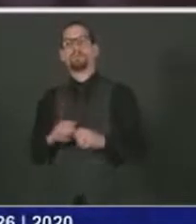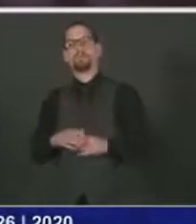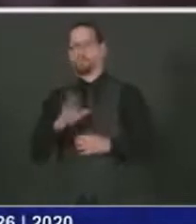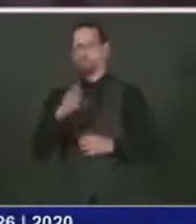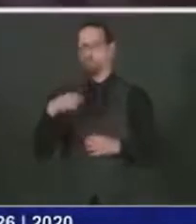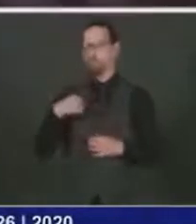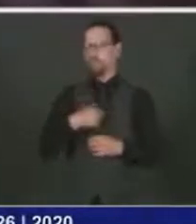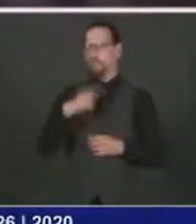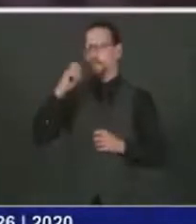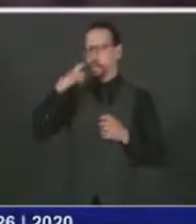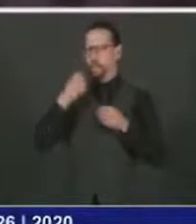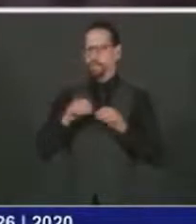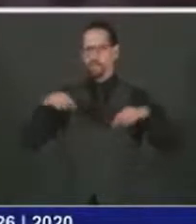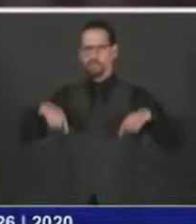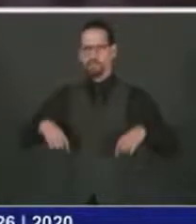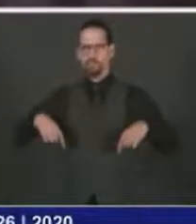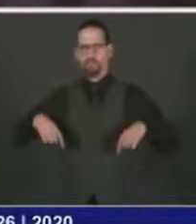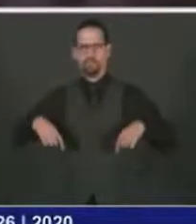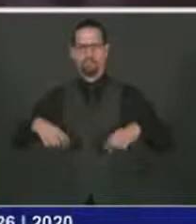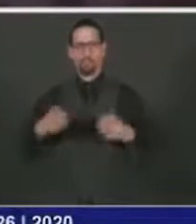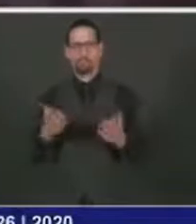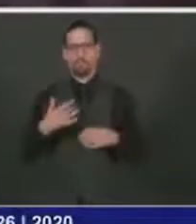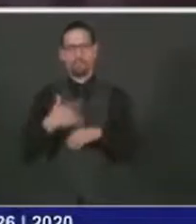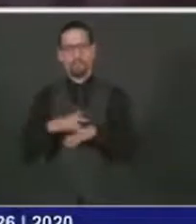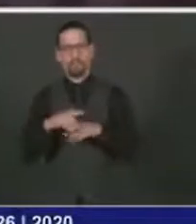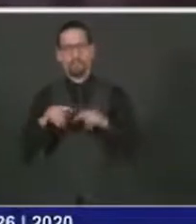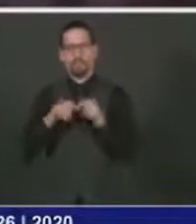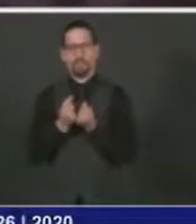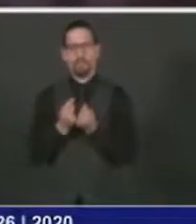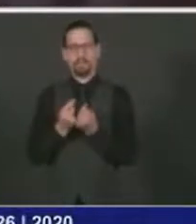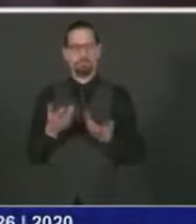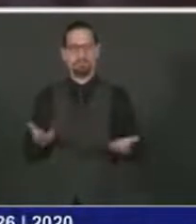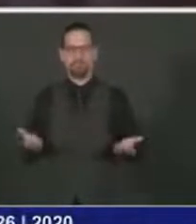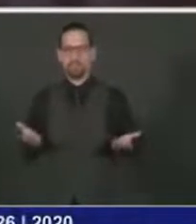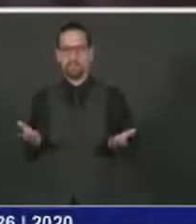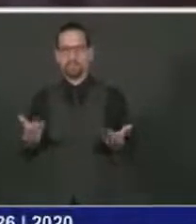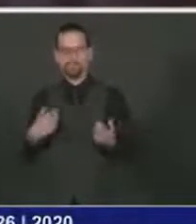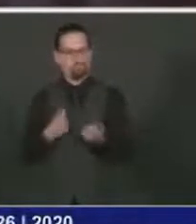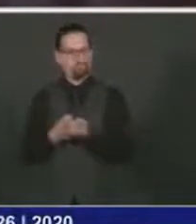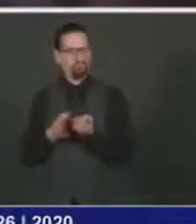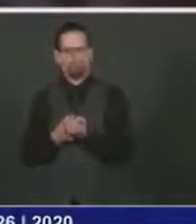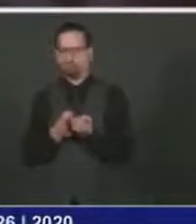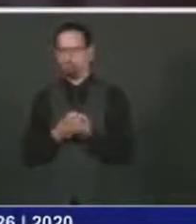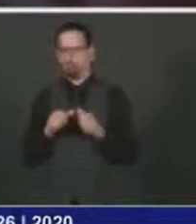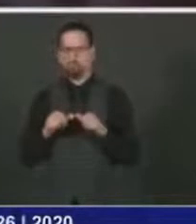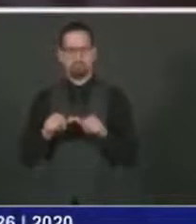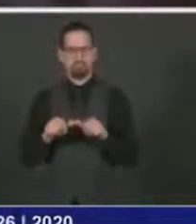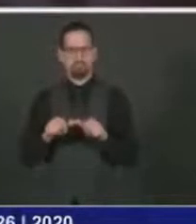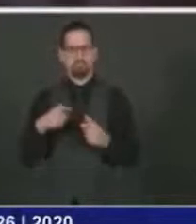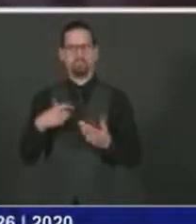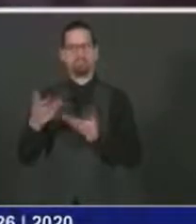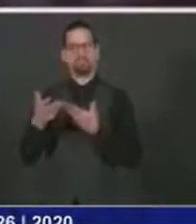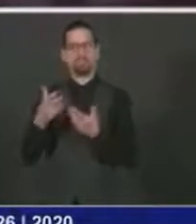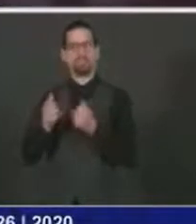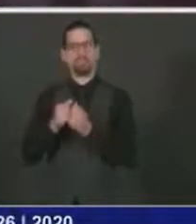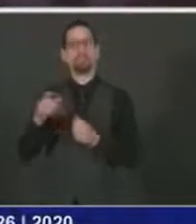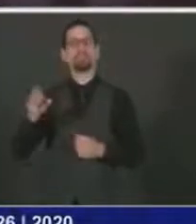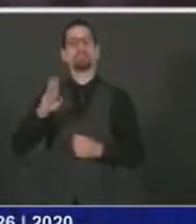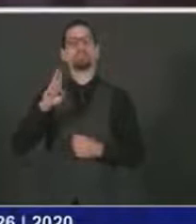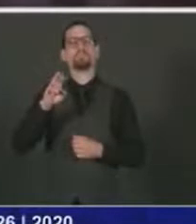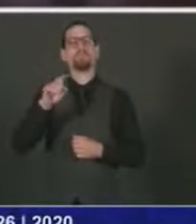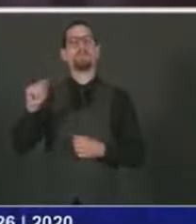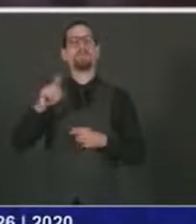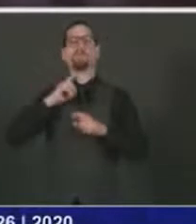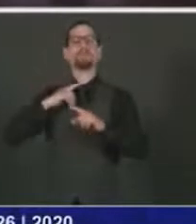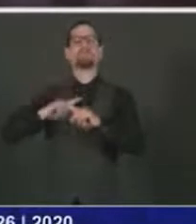and assist, and we have a whole team of people who actually report to Brett, who do municipal finance. But every one of these